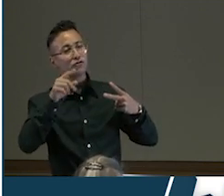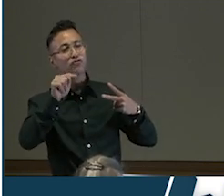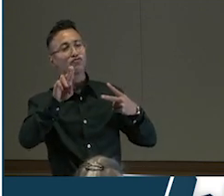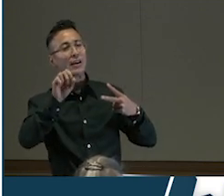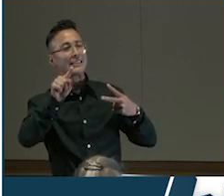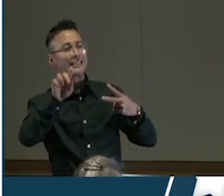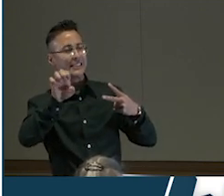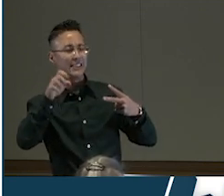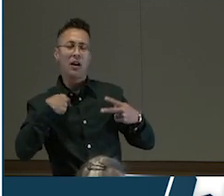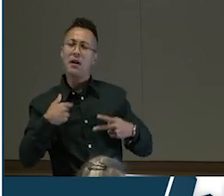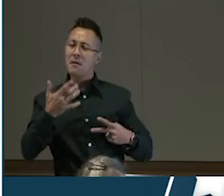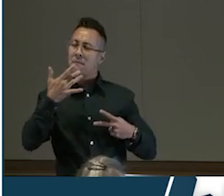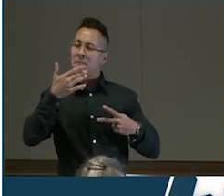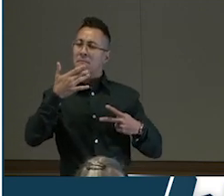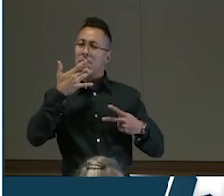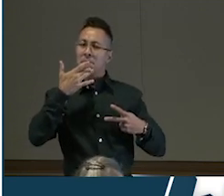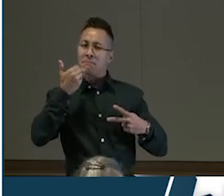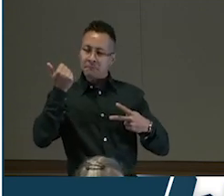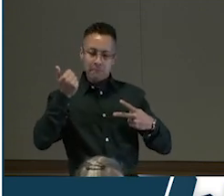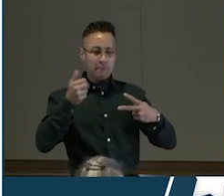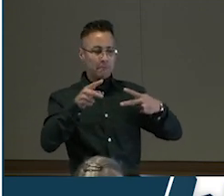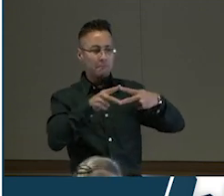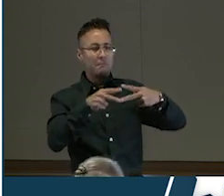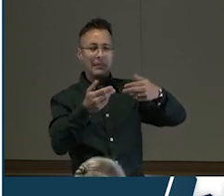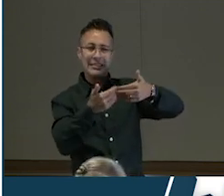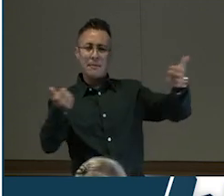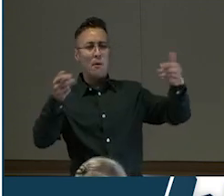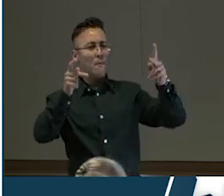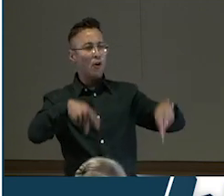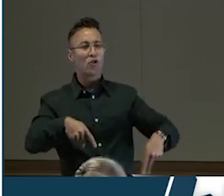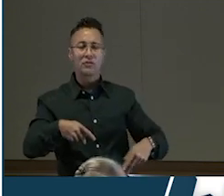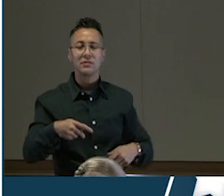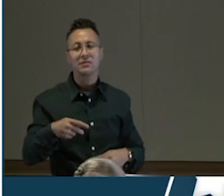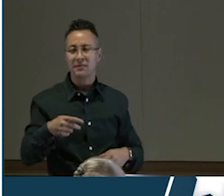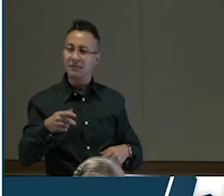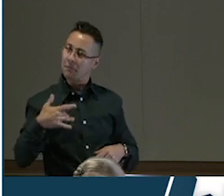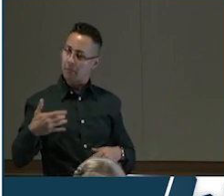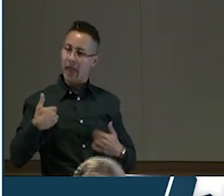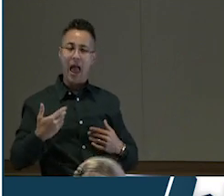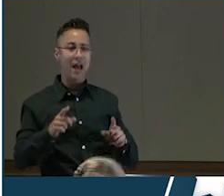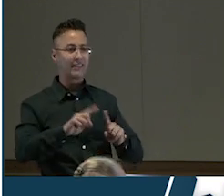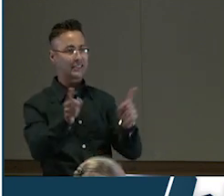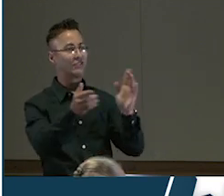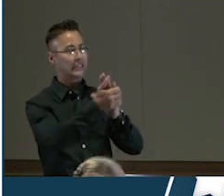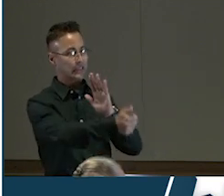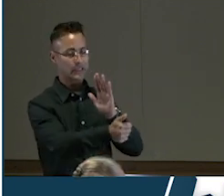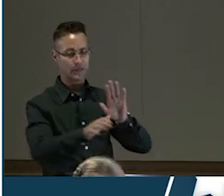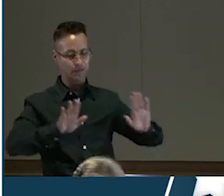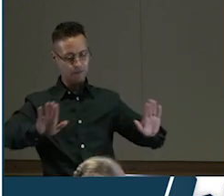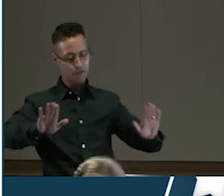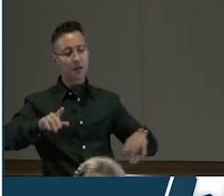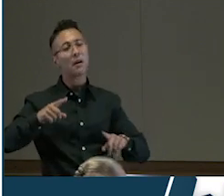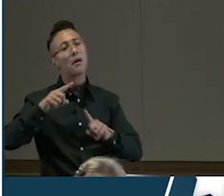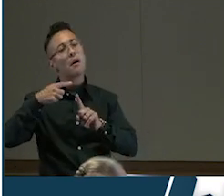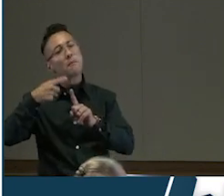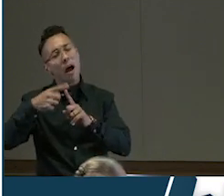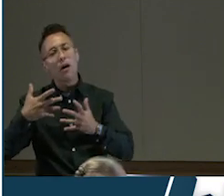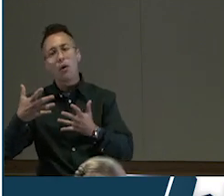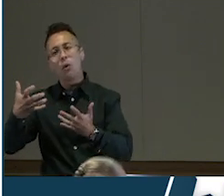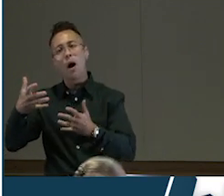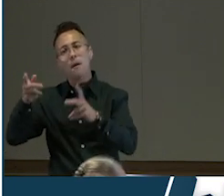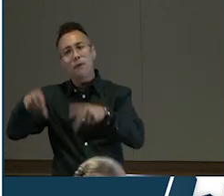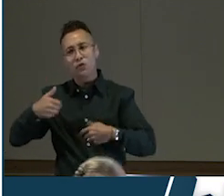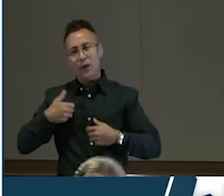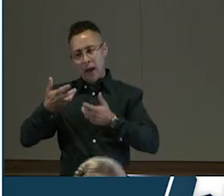to be a different person because the trustee generally not the same skill set. And we want someone that we can trust with finances